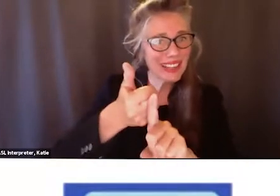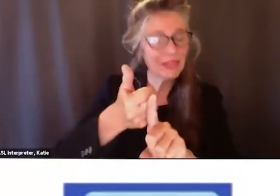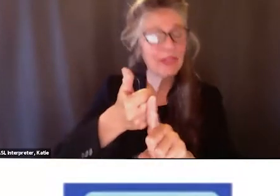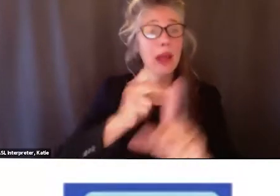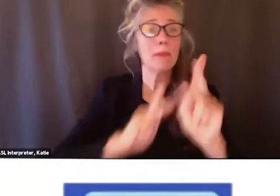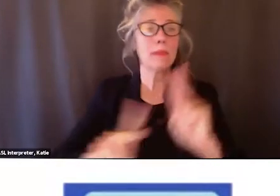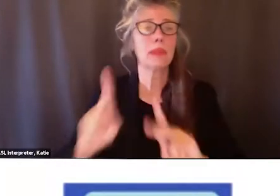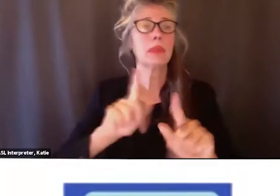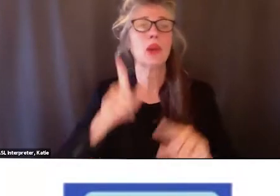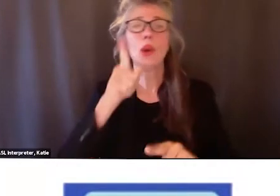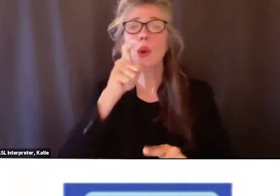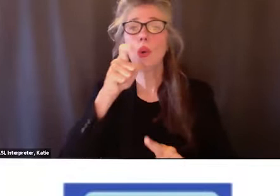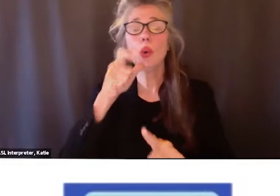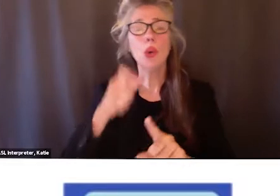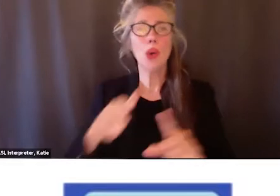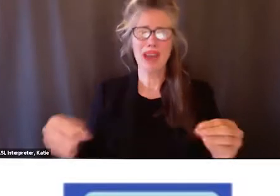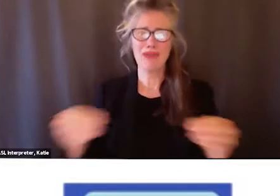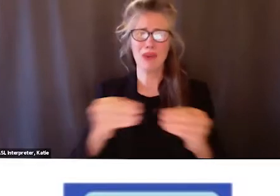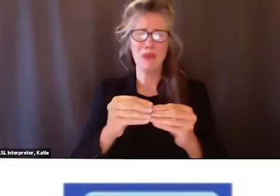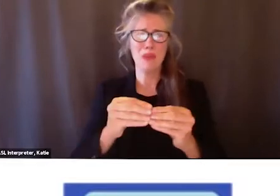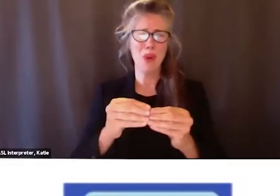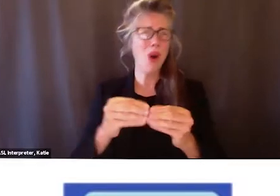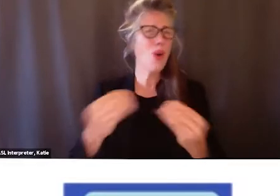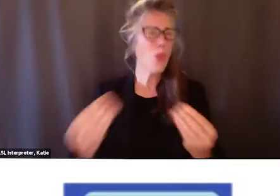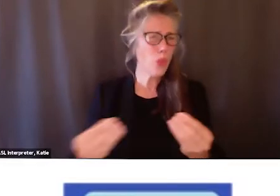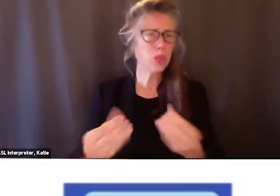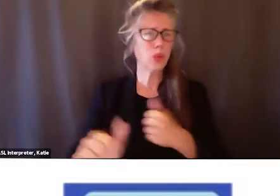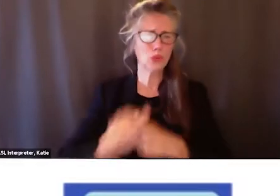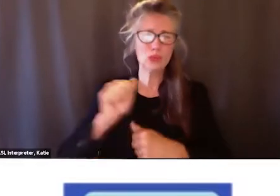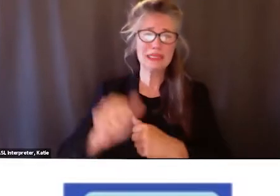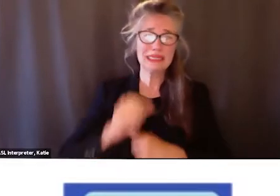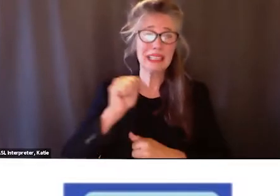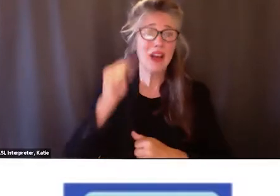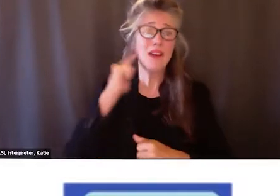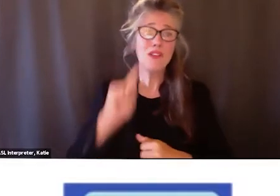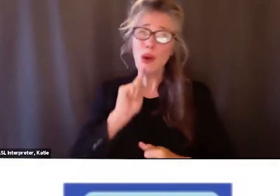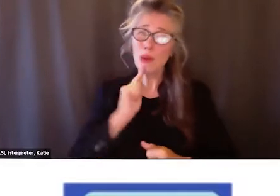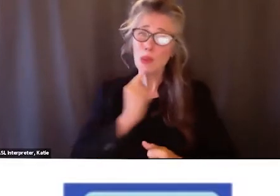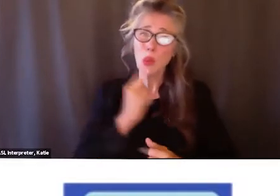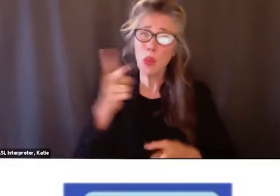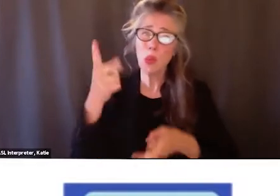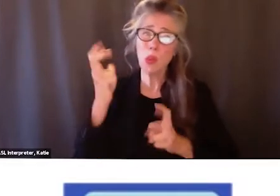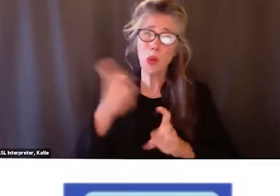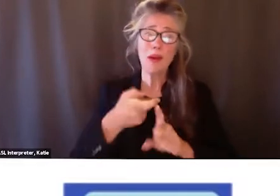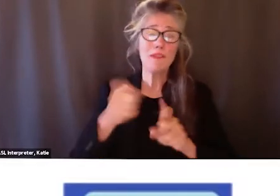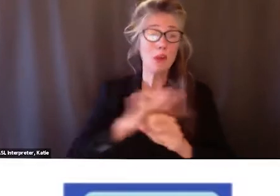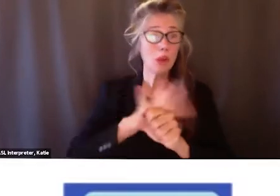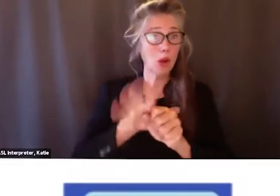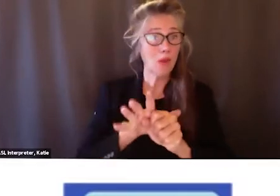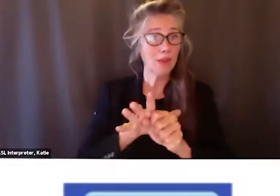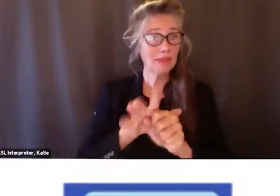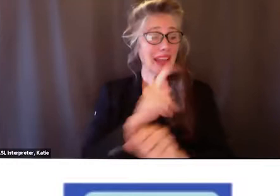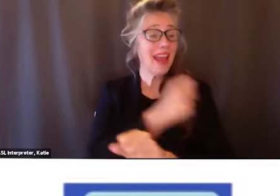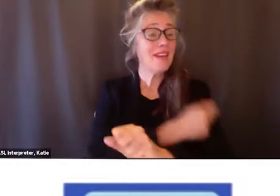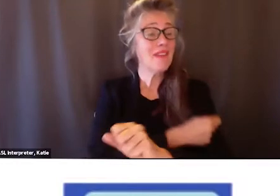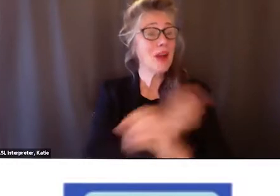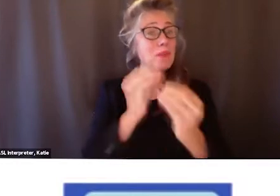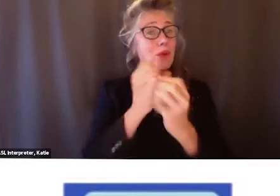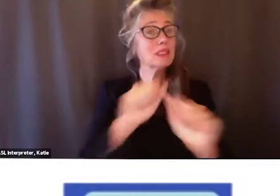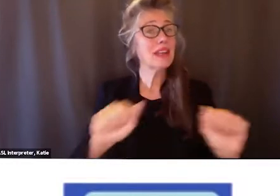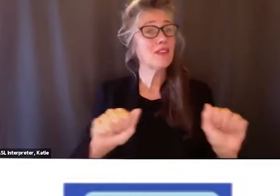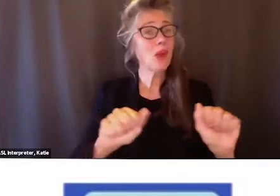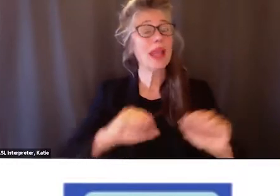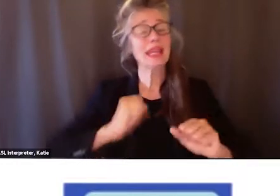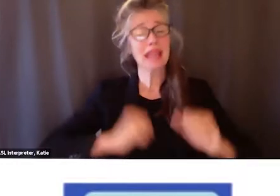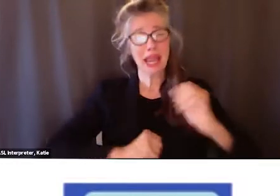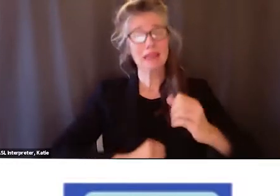that are at increased risk for severe illness from COVID-19. The vaccine is a safer way to help build protection